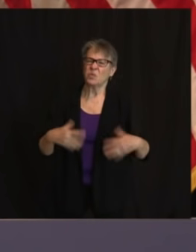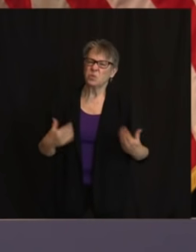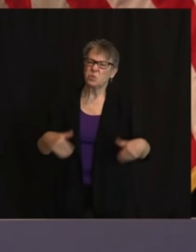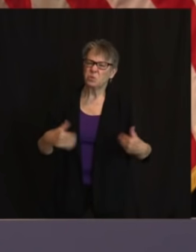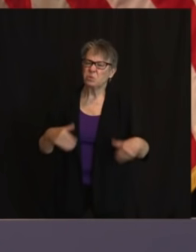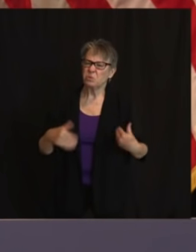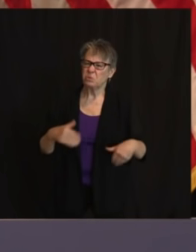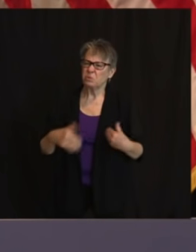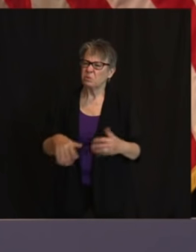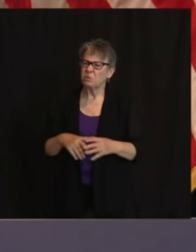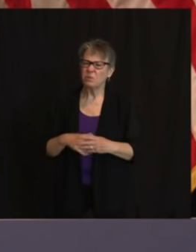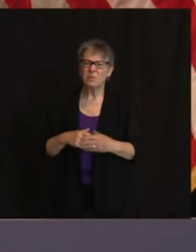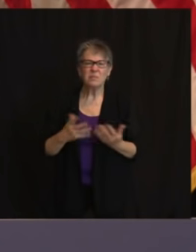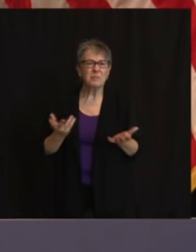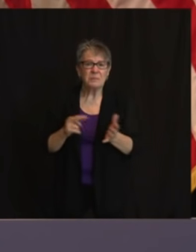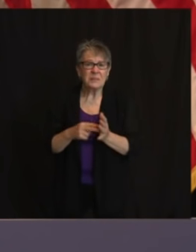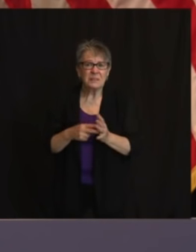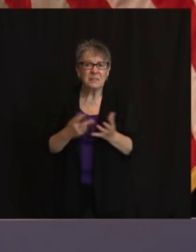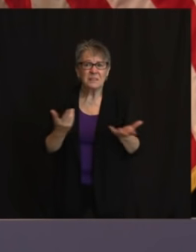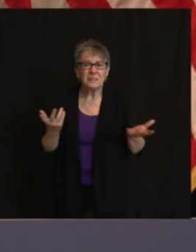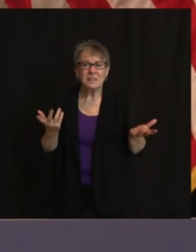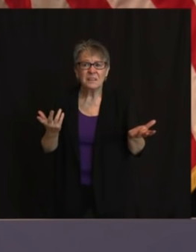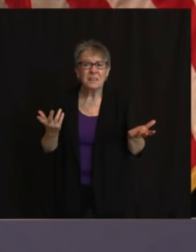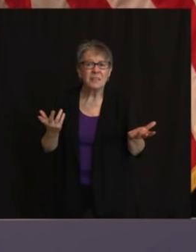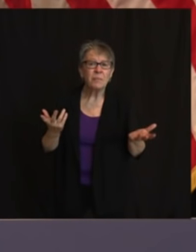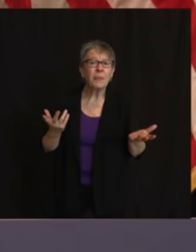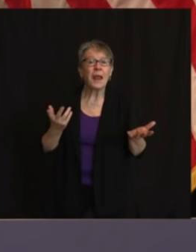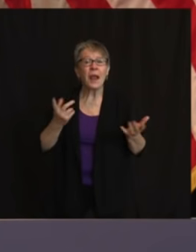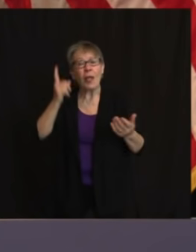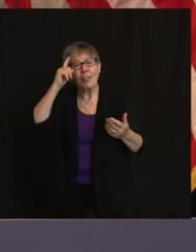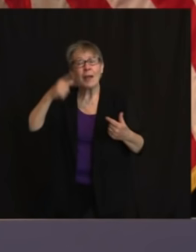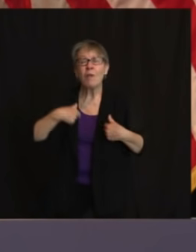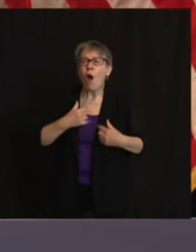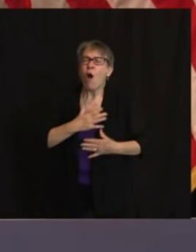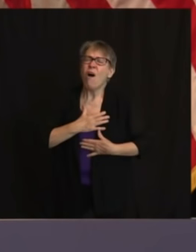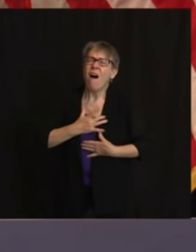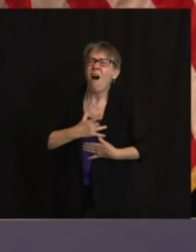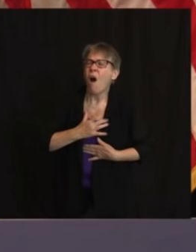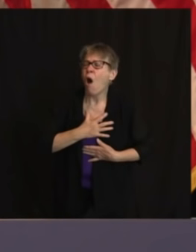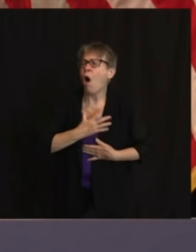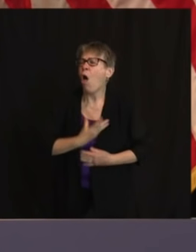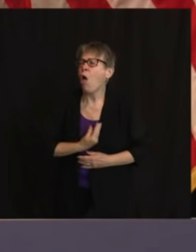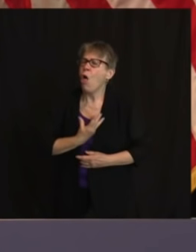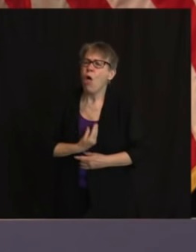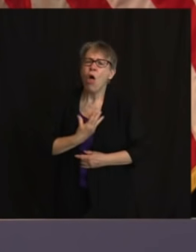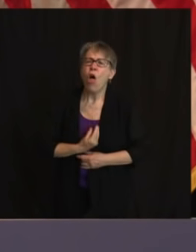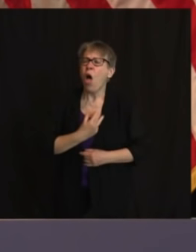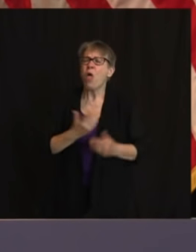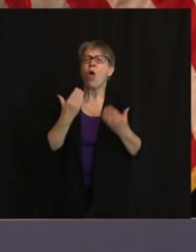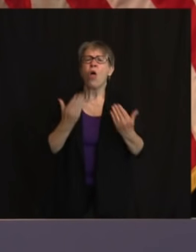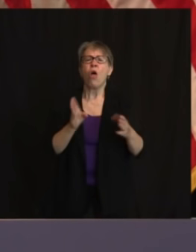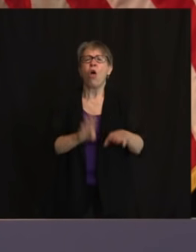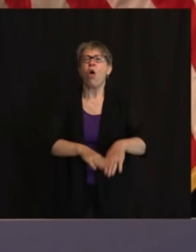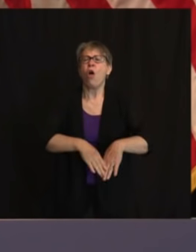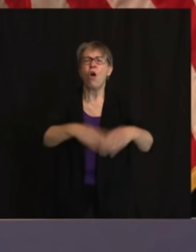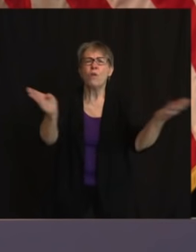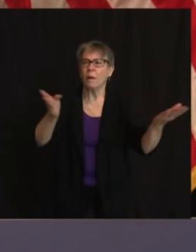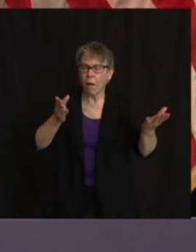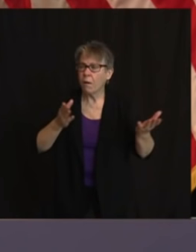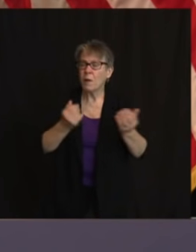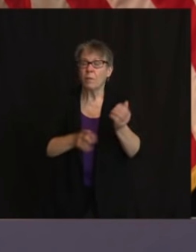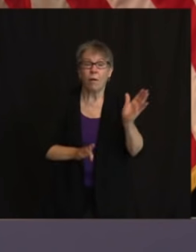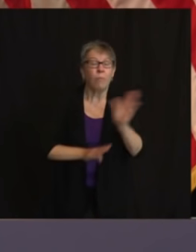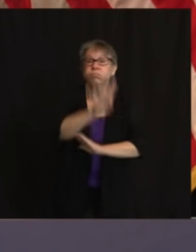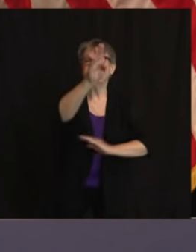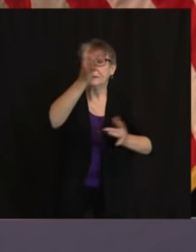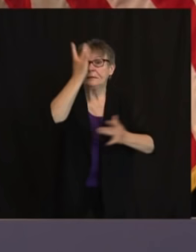is based on the hard science. And so thank you for your leadership at every step of the way, Lamont. Deep appreciation. Before